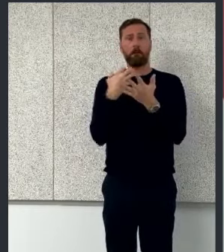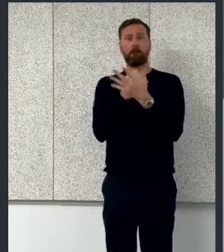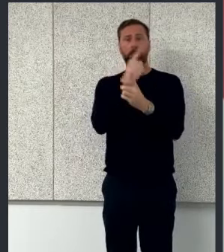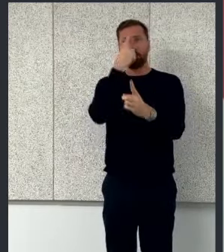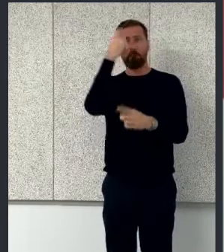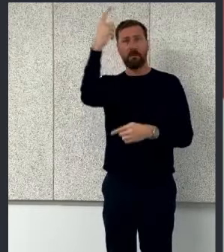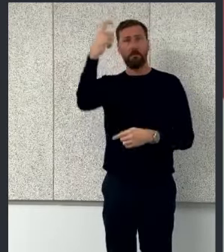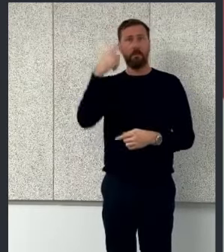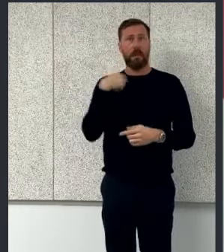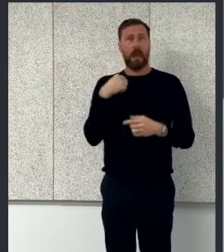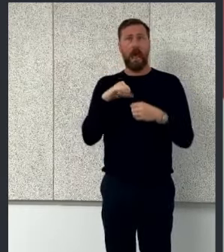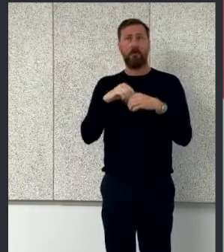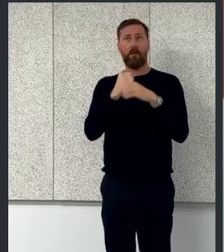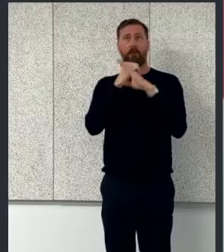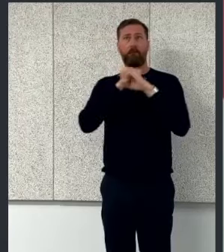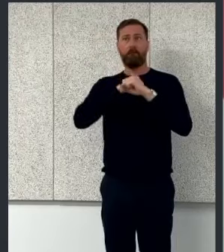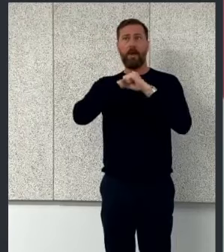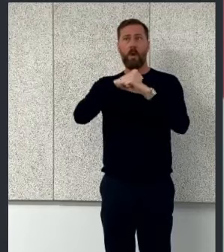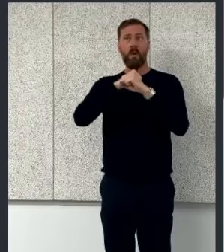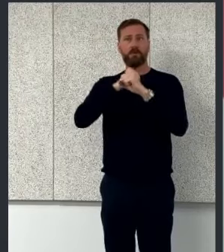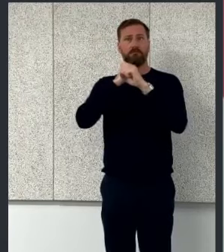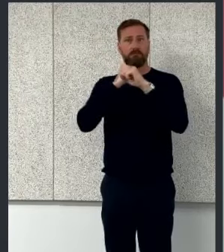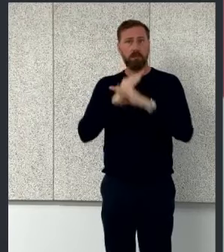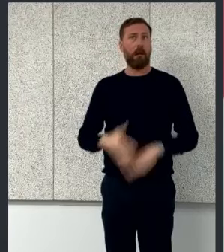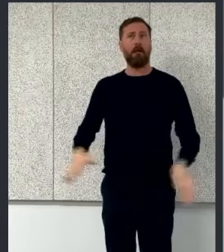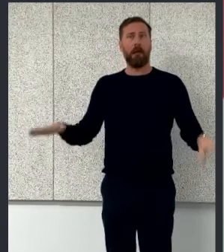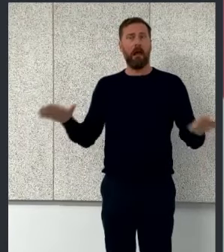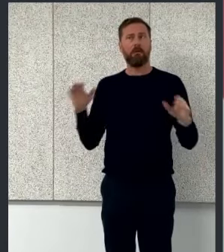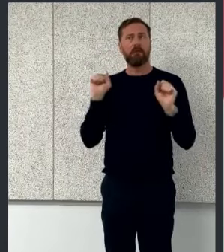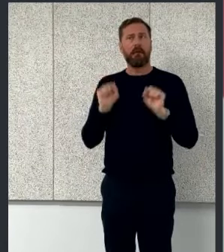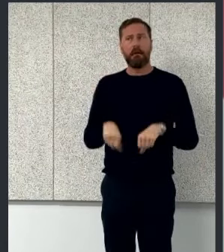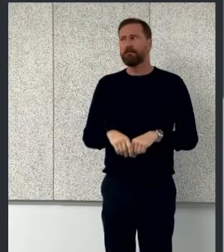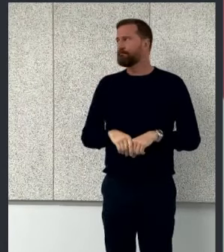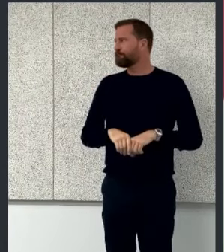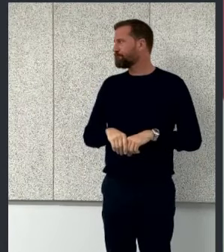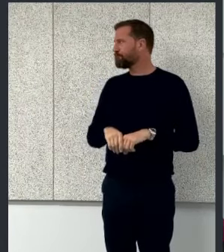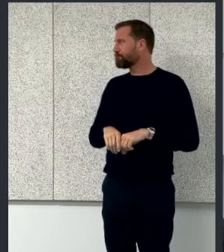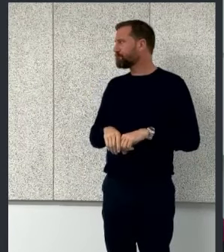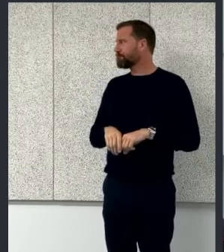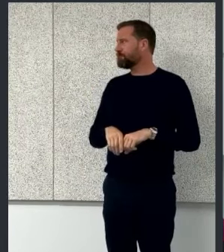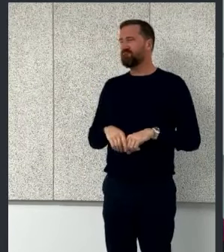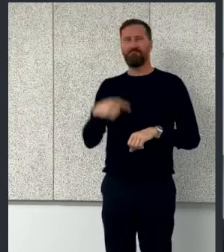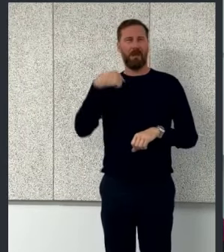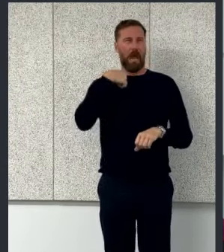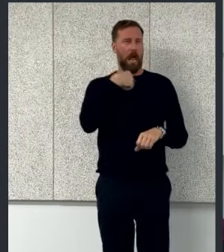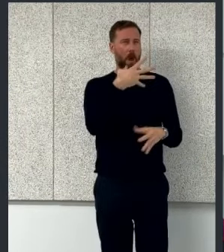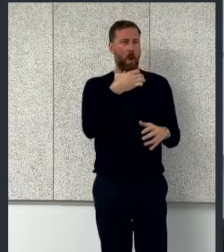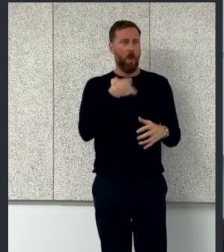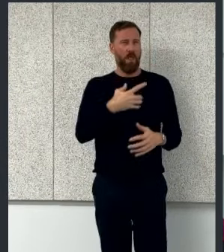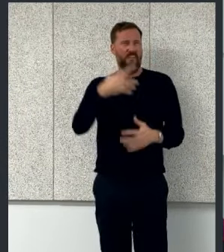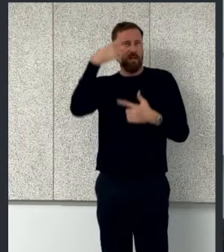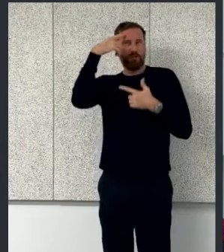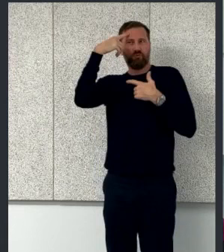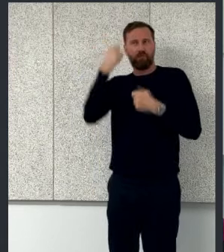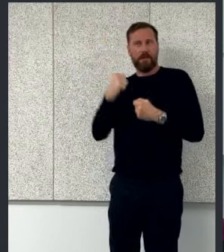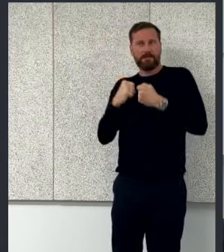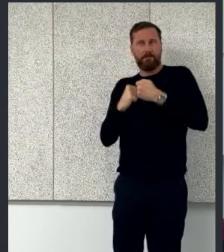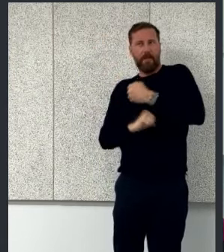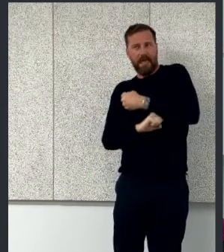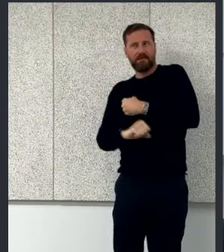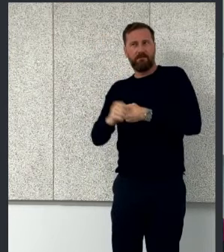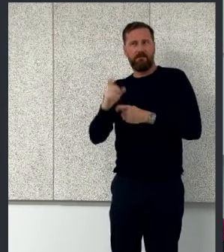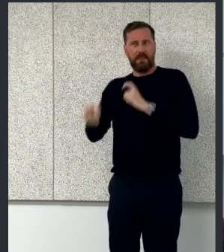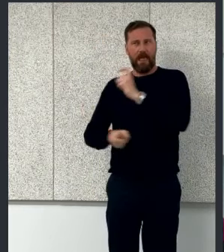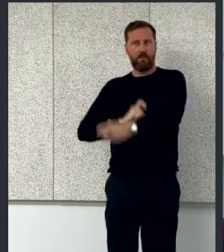barriers we can break down, et cetera, within our own organizations. Yeah, I think I'll just underscore the trust-based philanthropy as like a phrase that I